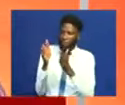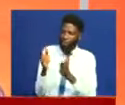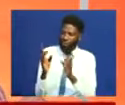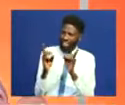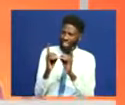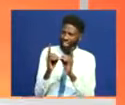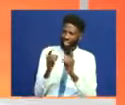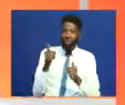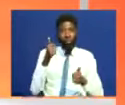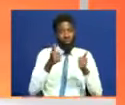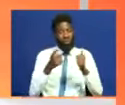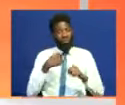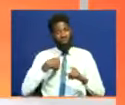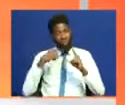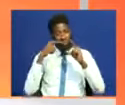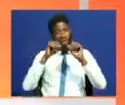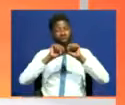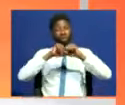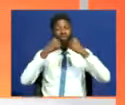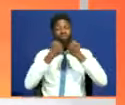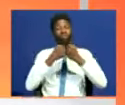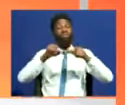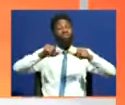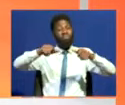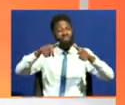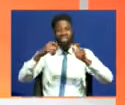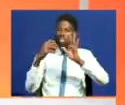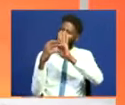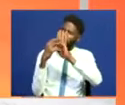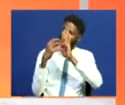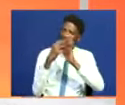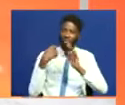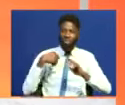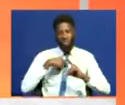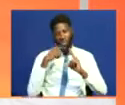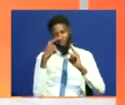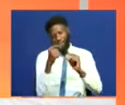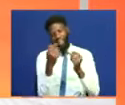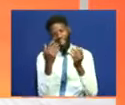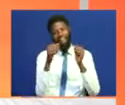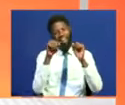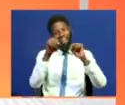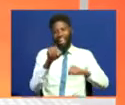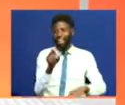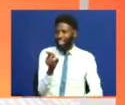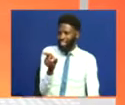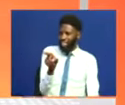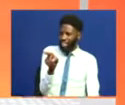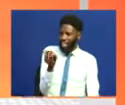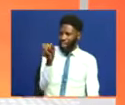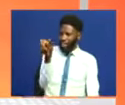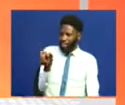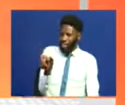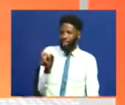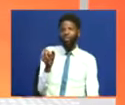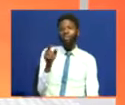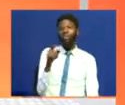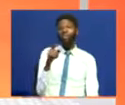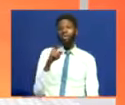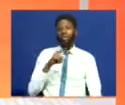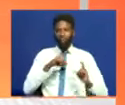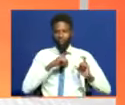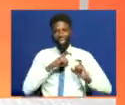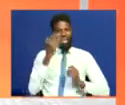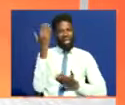say, the social media. Okay. Post your people so that we tell you this one is somebody's person mm-hmm. or can